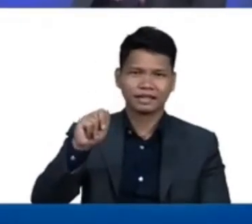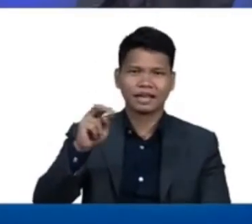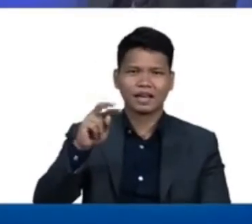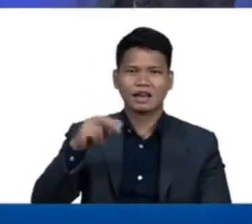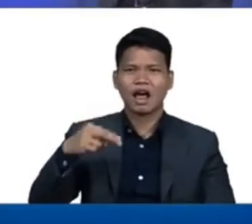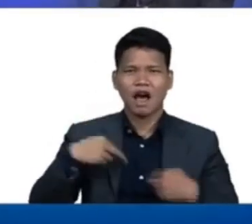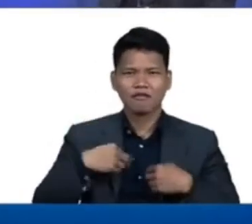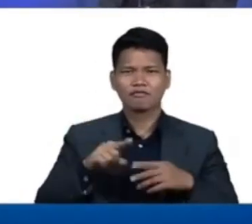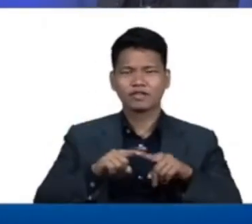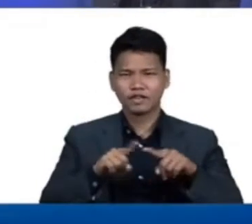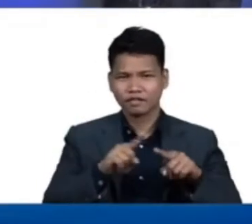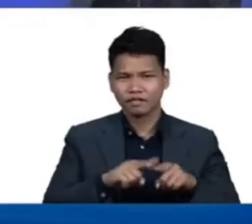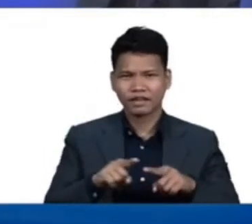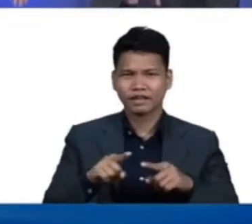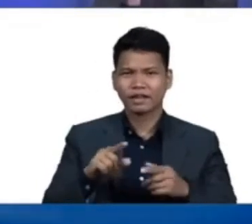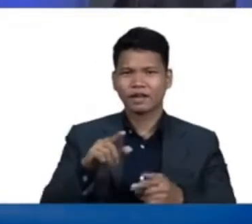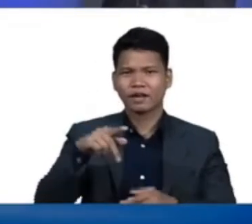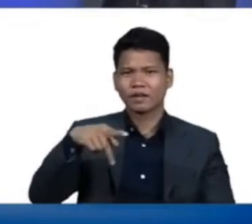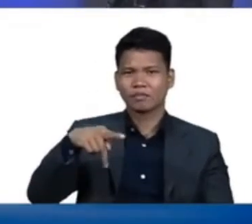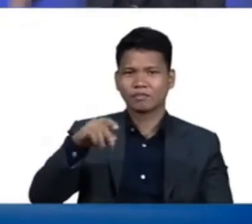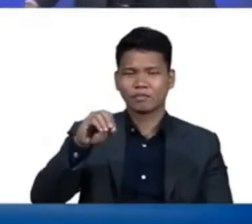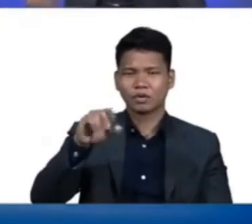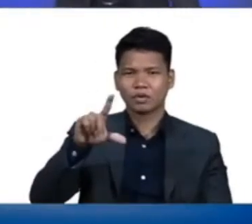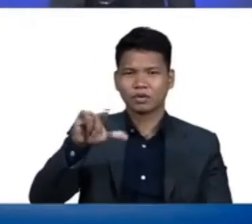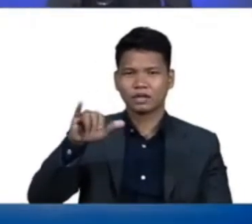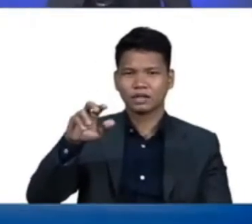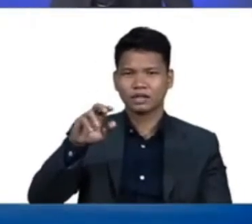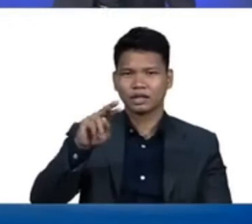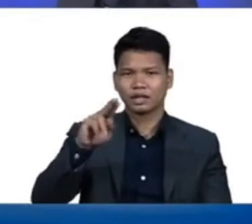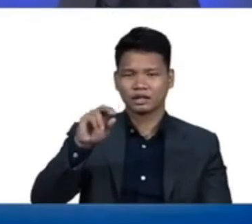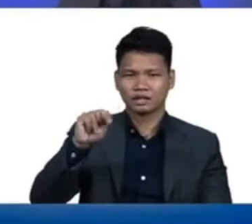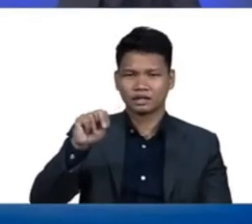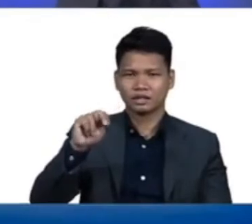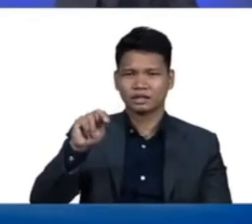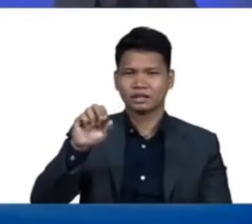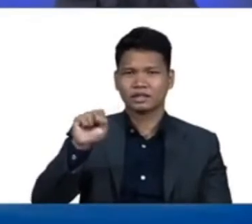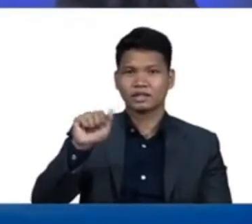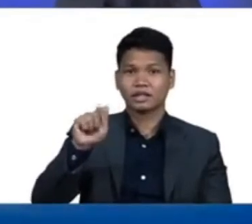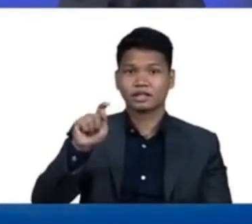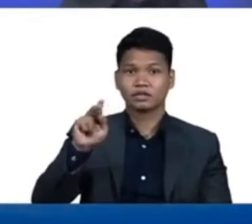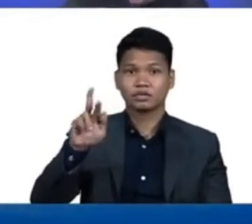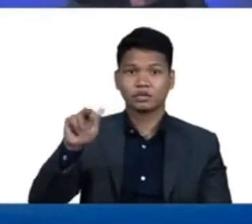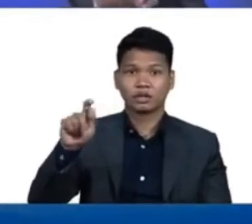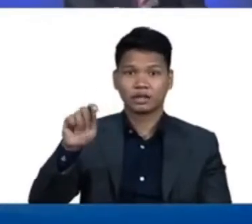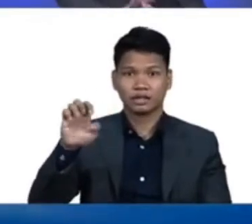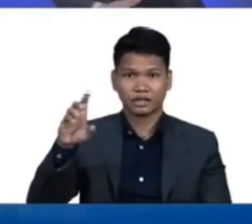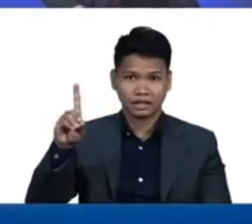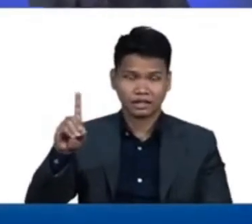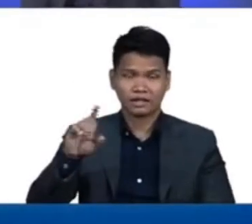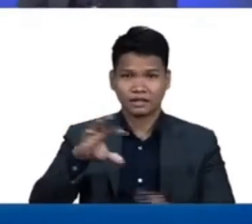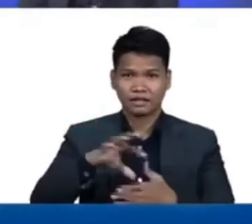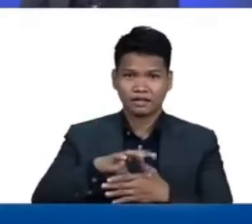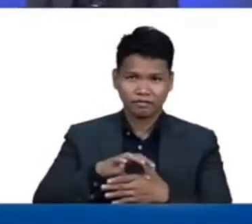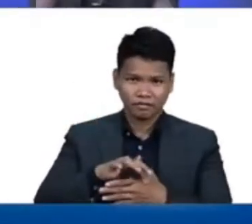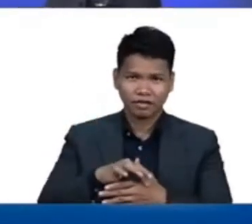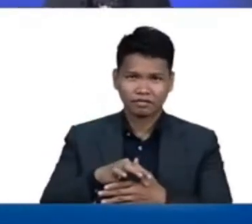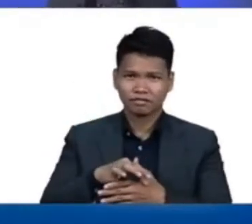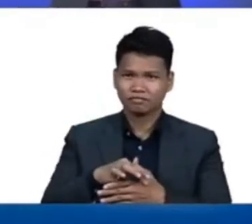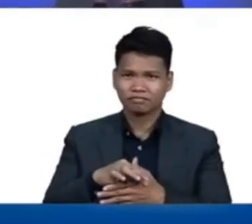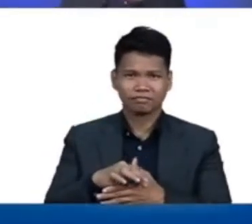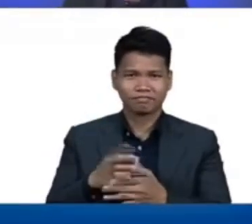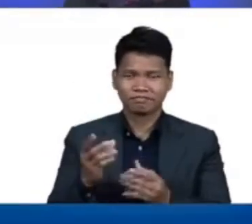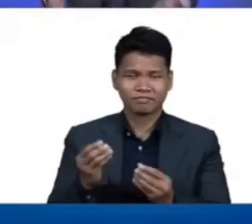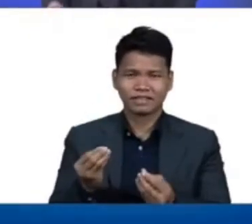rich in legumes will lower the risk heart disease. Ito po ang simpleng solusyon na